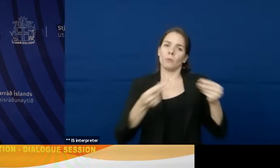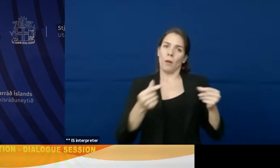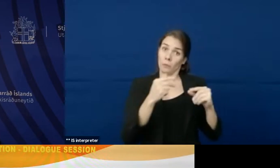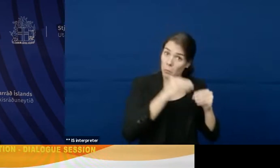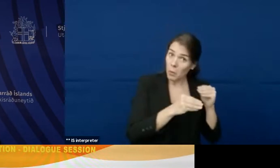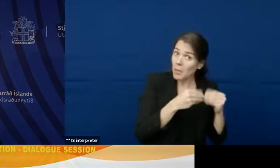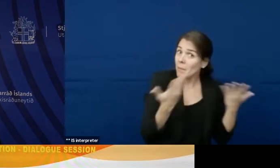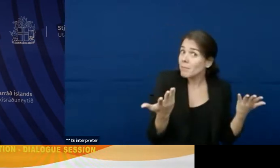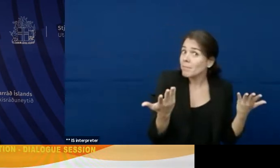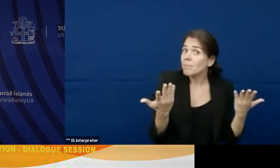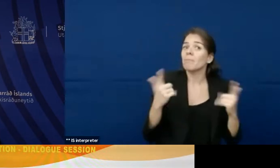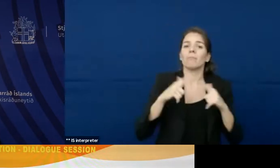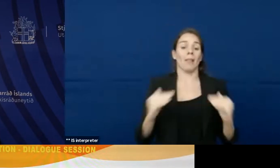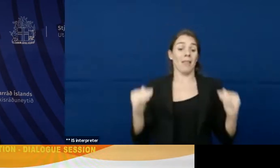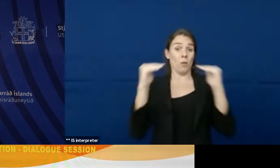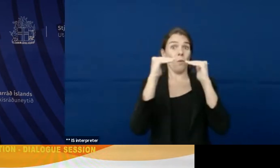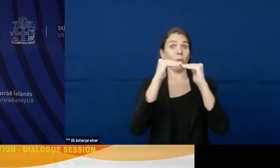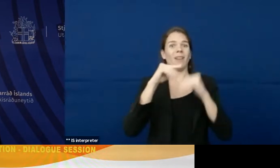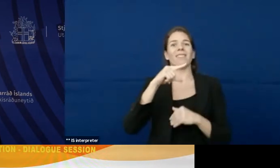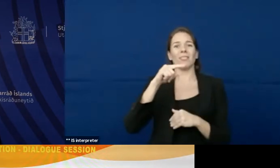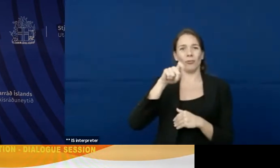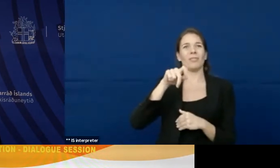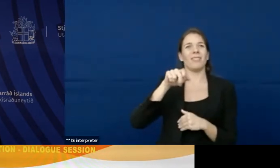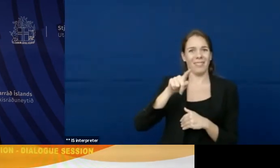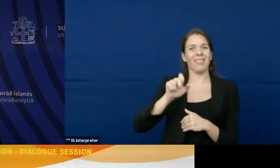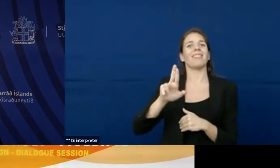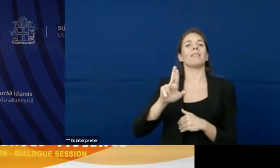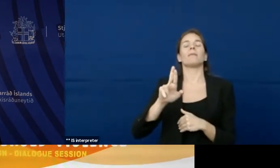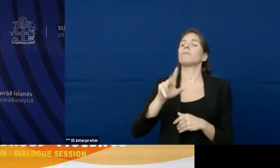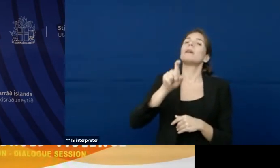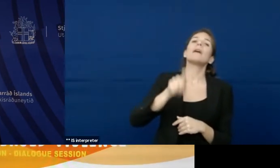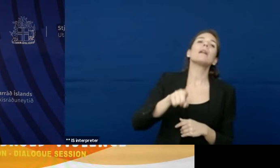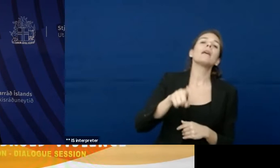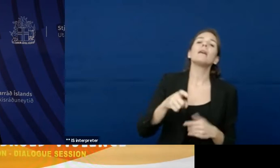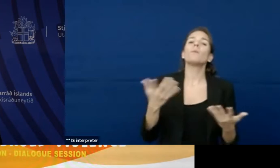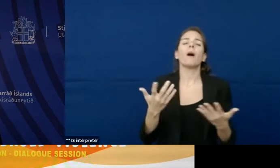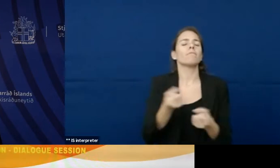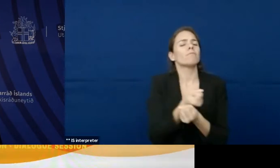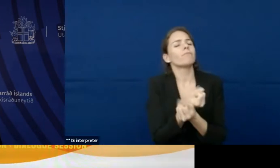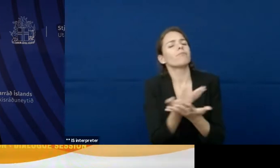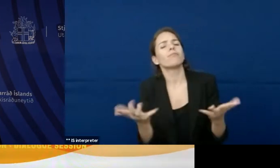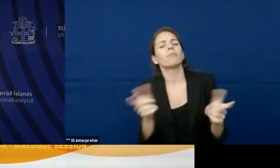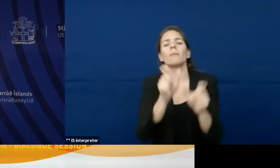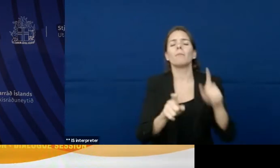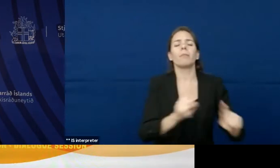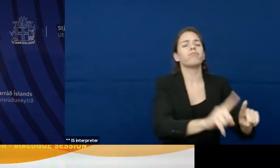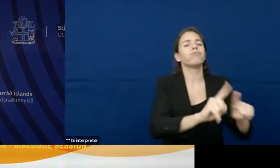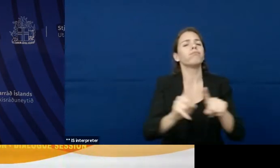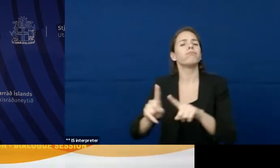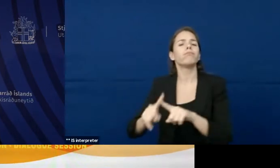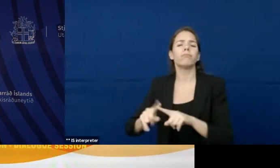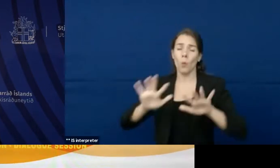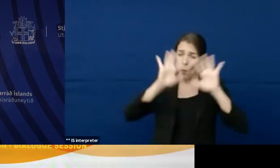society. Lastly, I would like to emphasize that with this action coalition, we have an